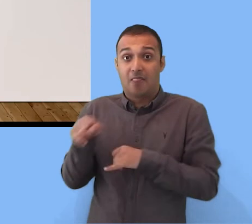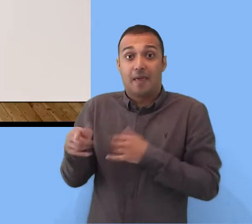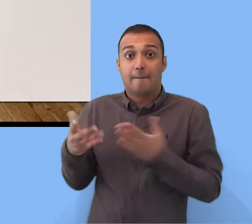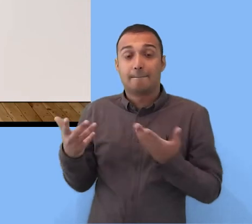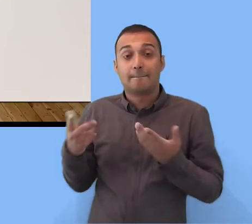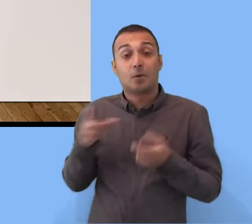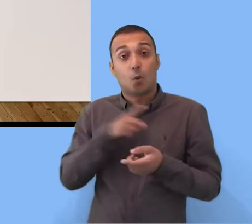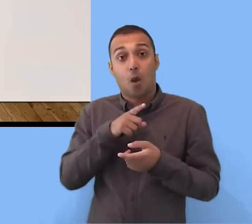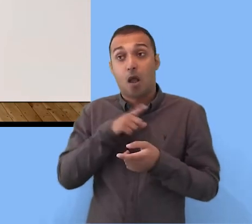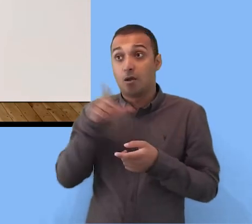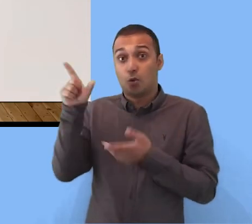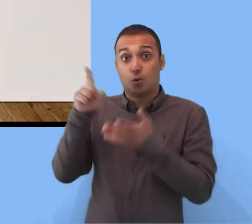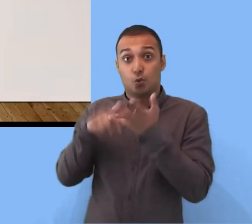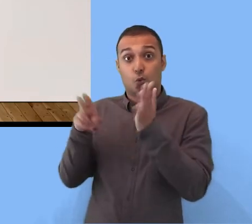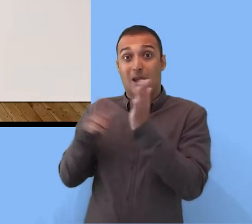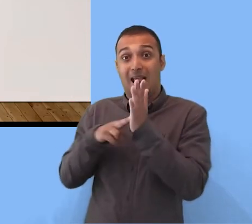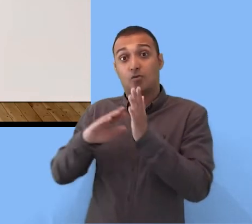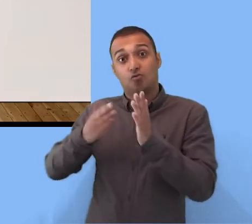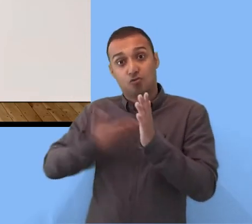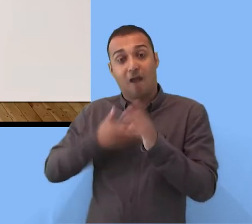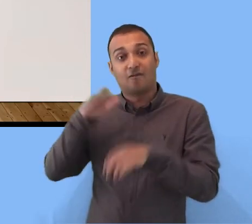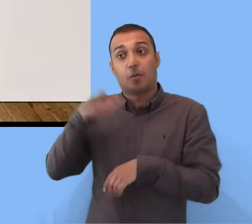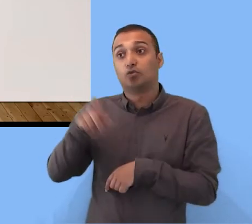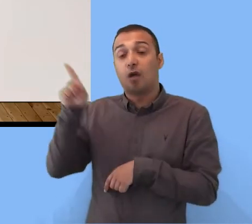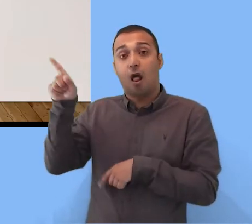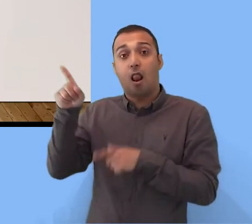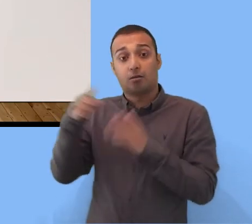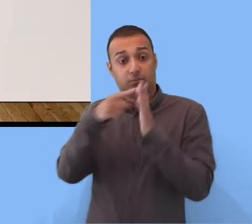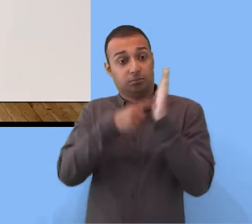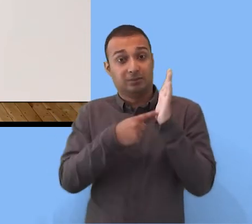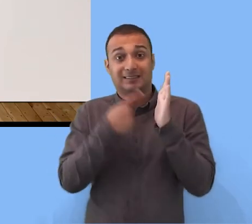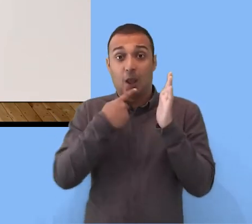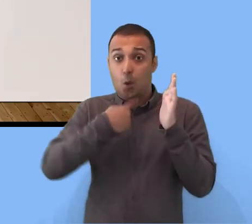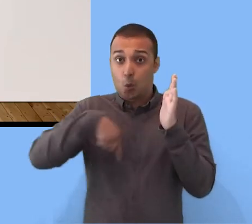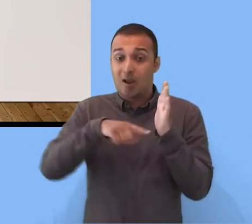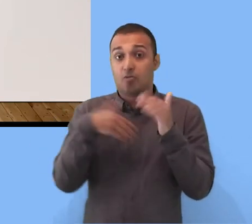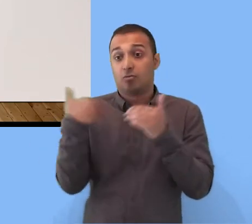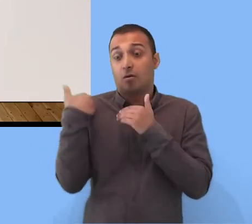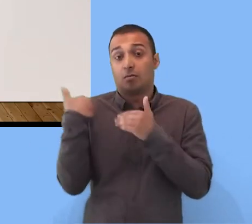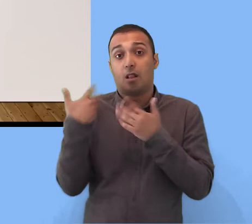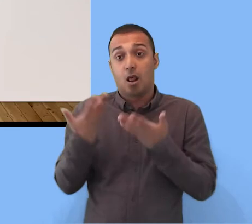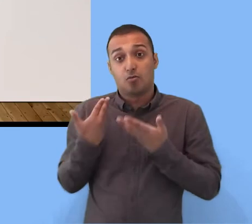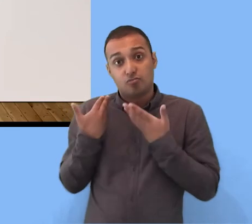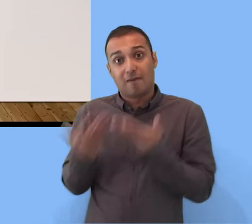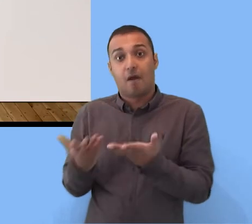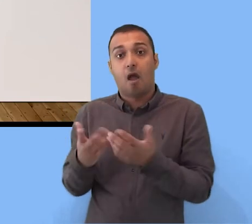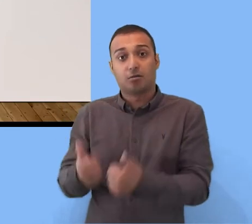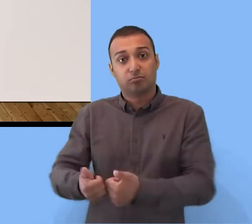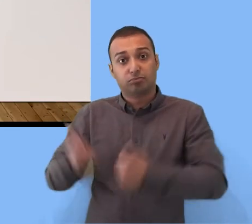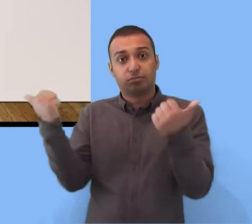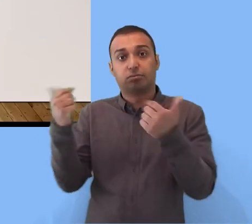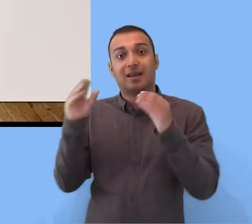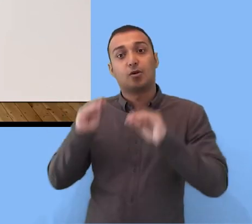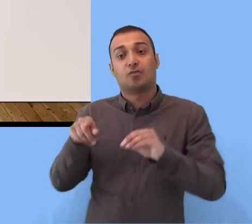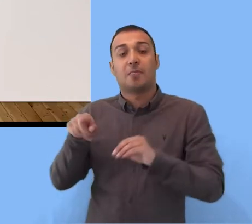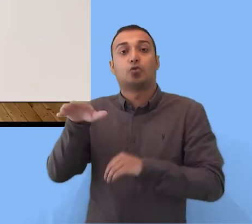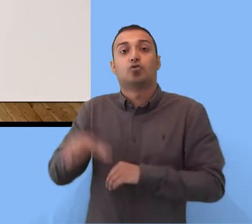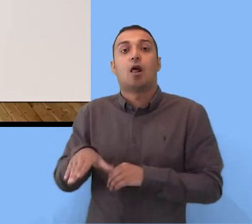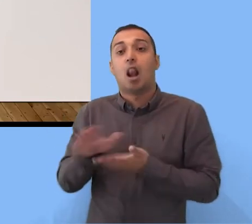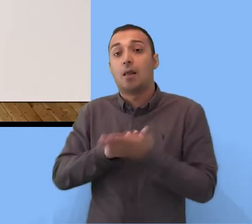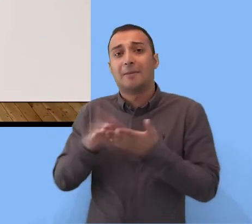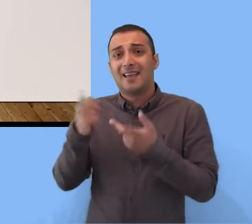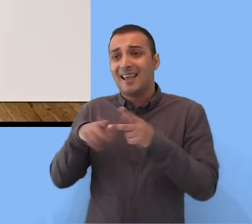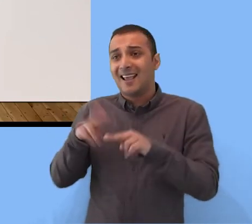Convention on the Rights of the Child to provide an adequate education for all of our children. And as a society, we're not doing that. So